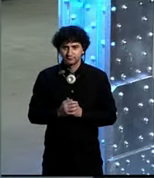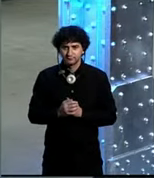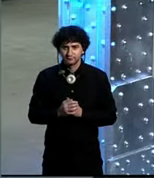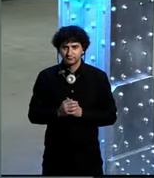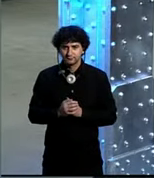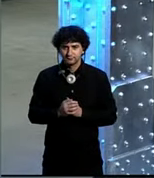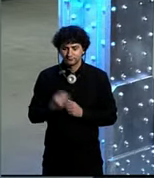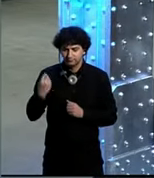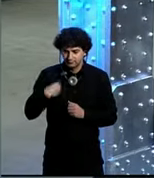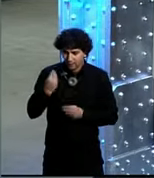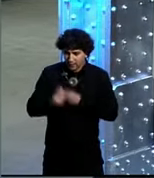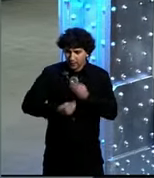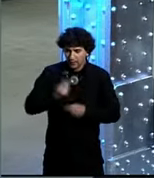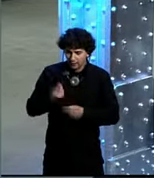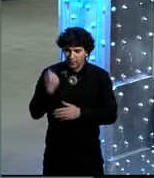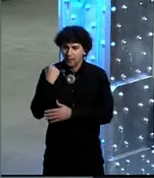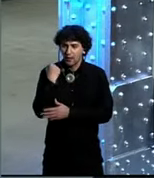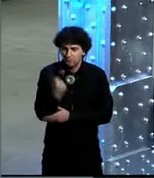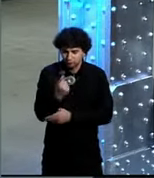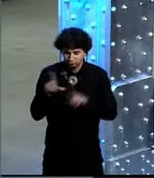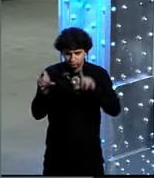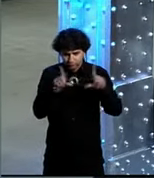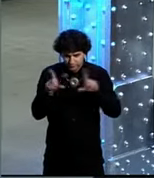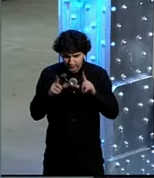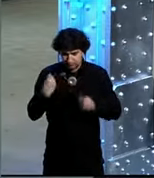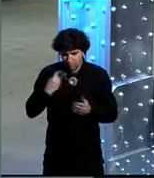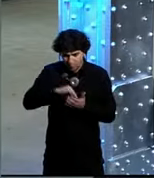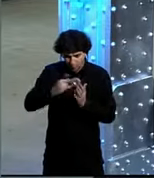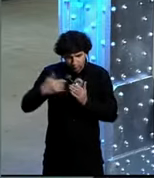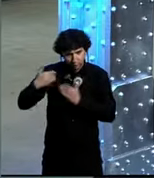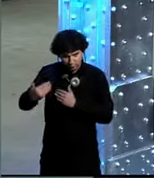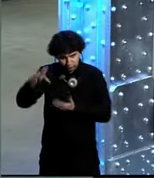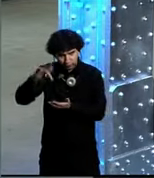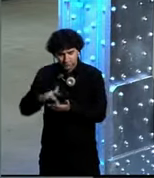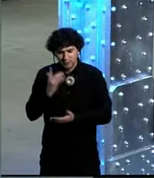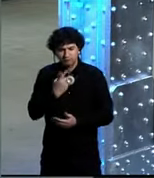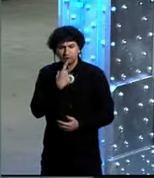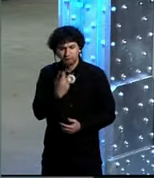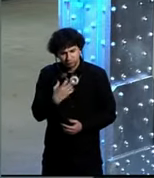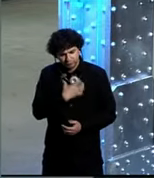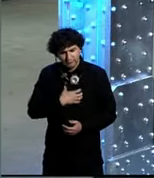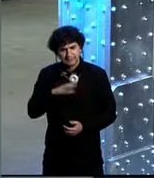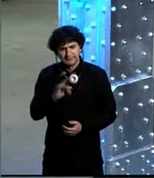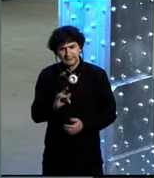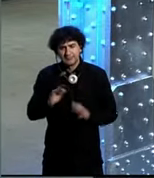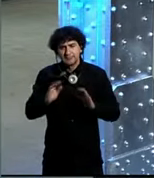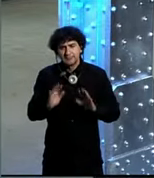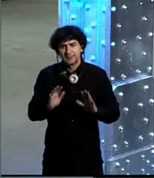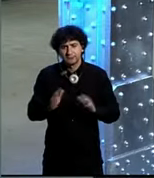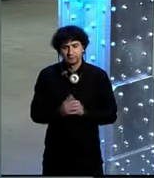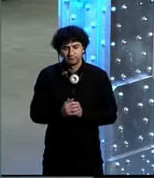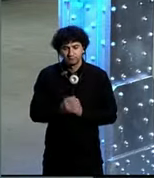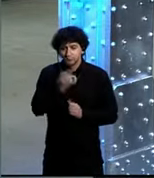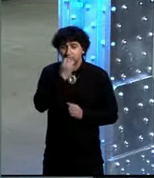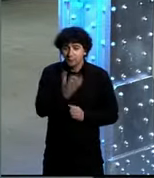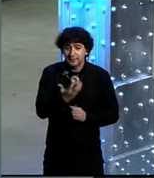project as well? It's a complex work to analyze, but it's doable as long as you know what you want to look for. And I think metrics should